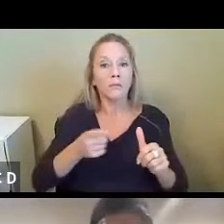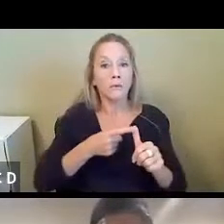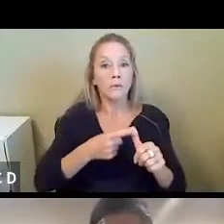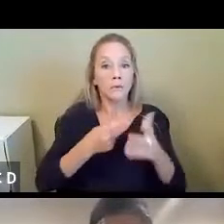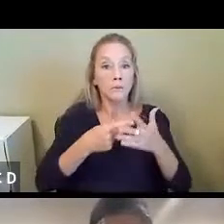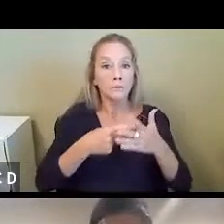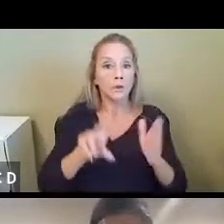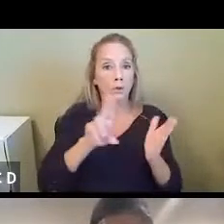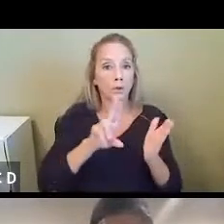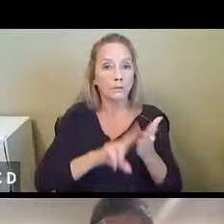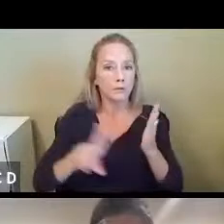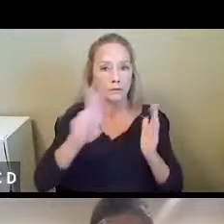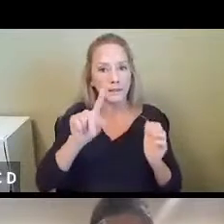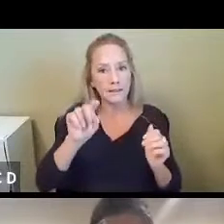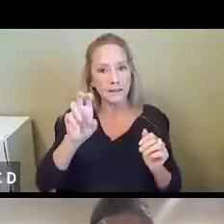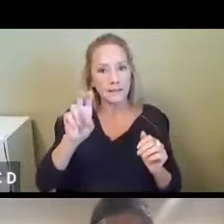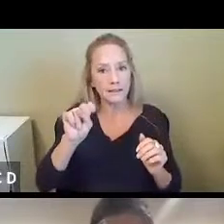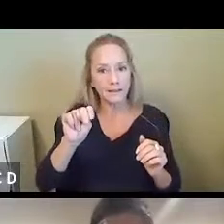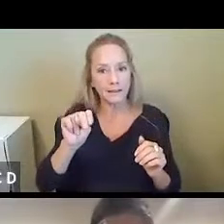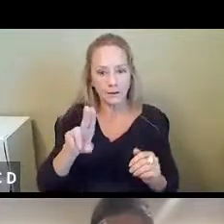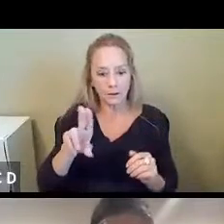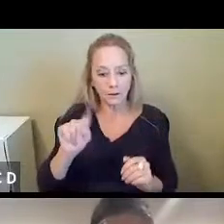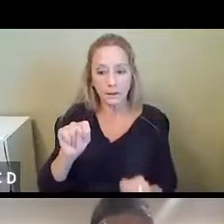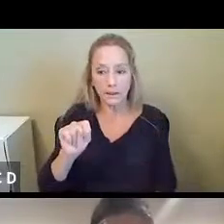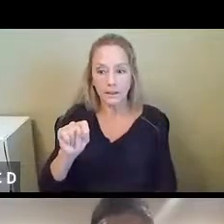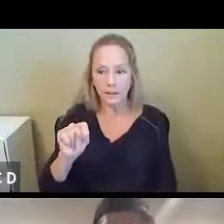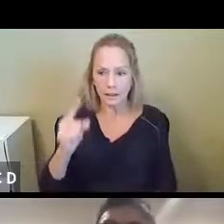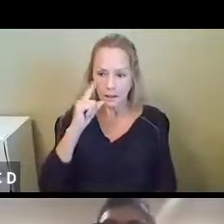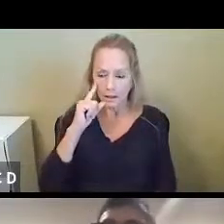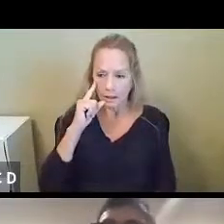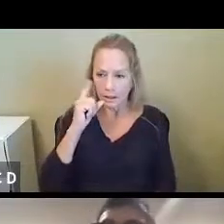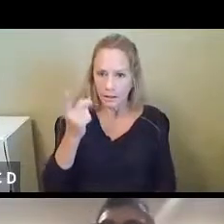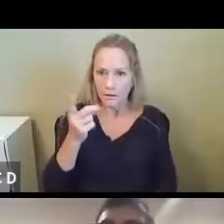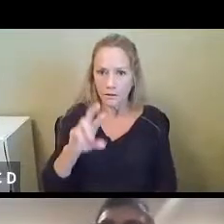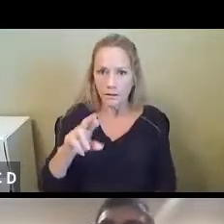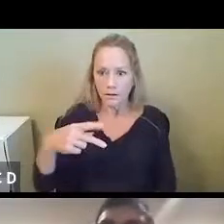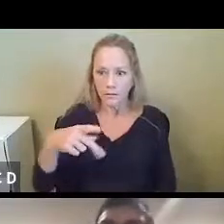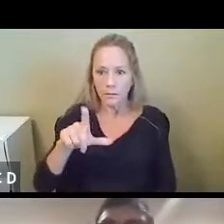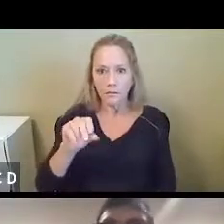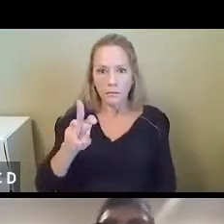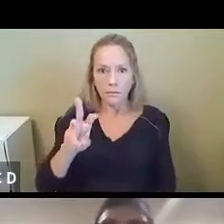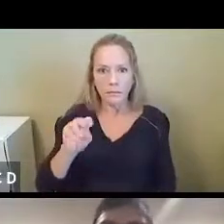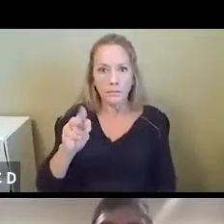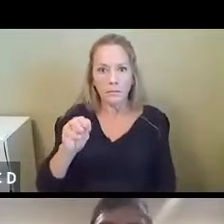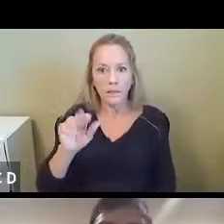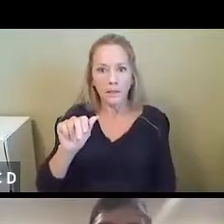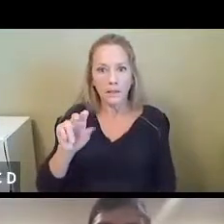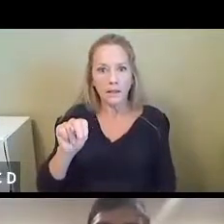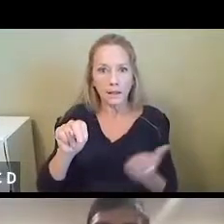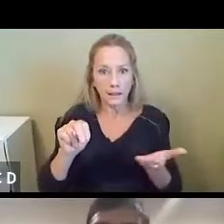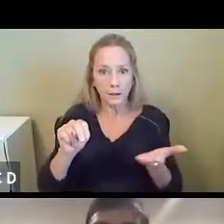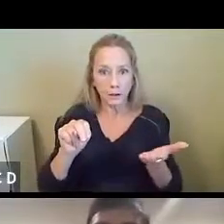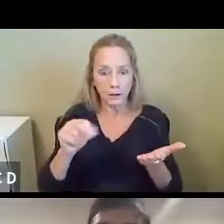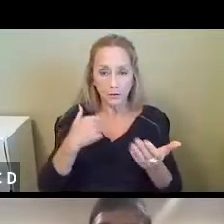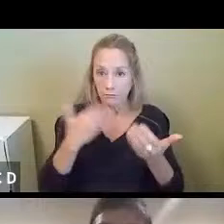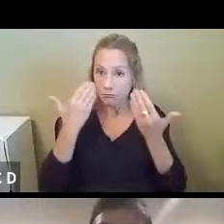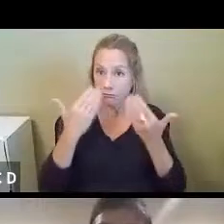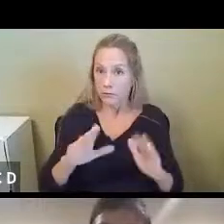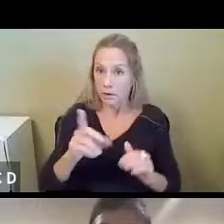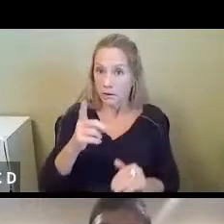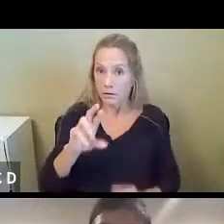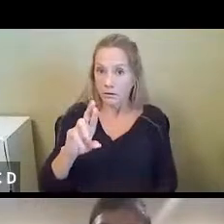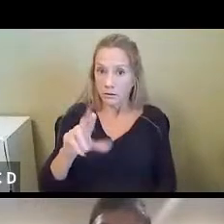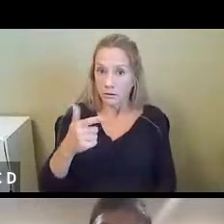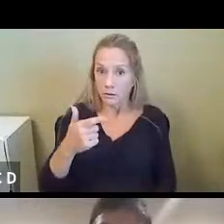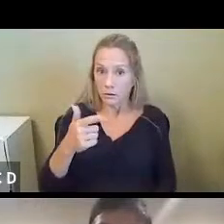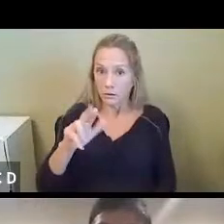Tennessee. And I believe Dr. Plowman is with us this evening. And I don't know whether Dr. Gregg is. So Dr.